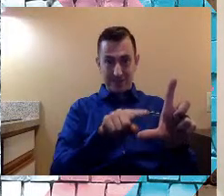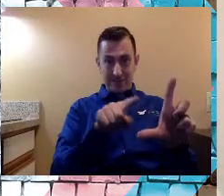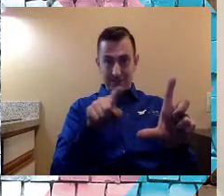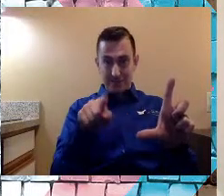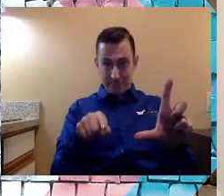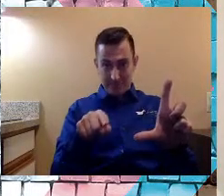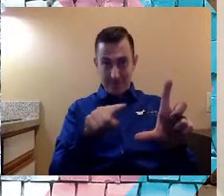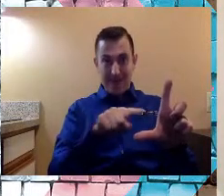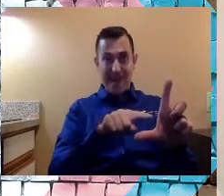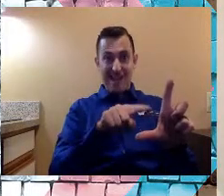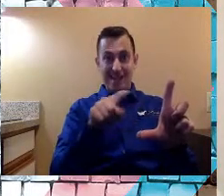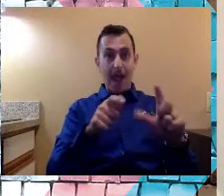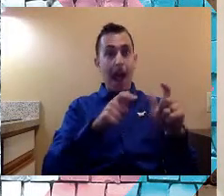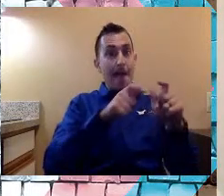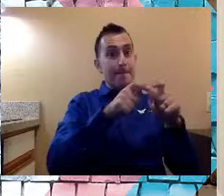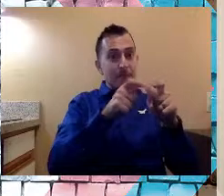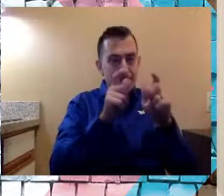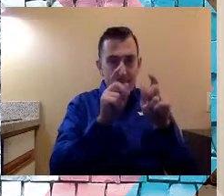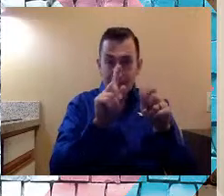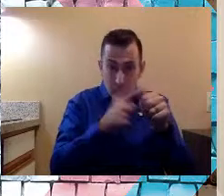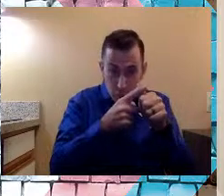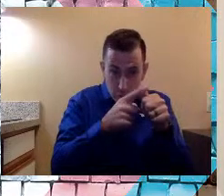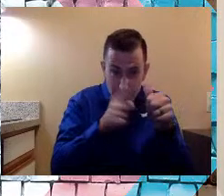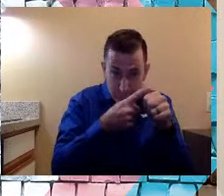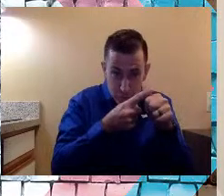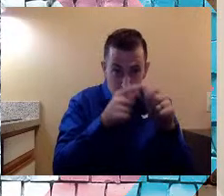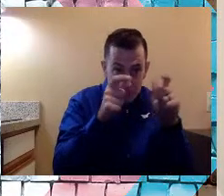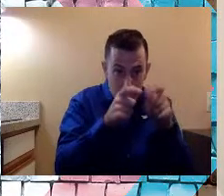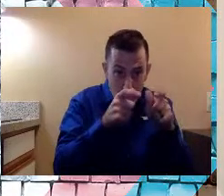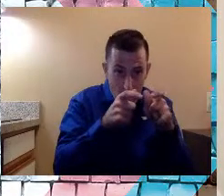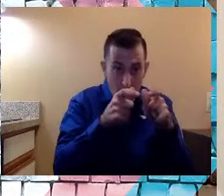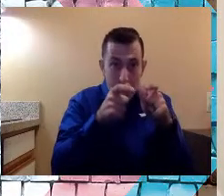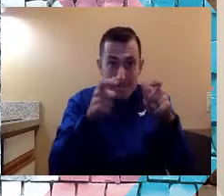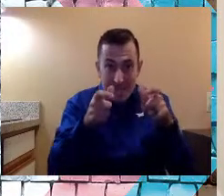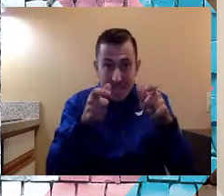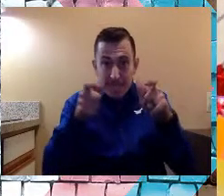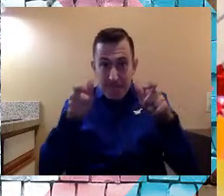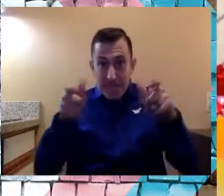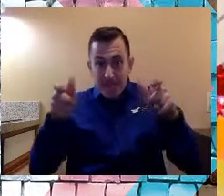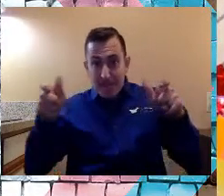2, 3. I'll show you halfway. I'm going to keep going.